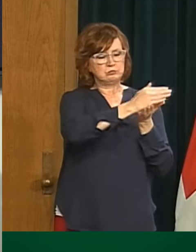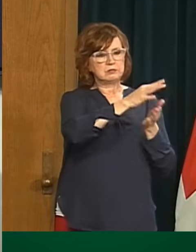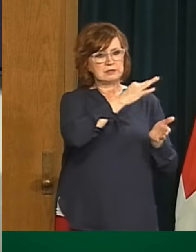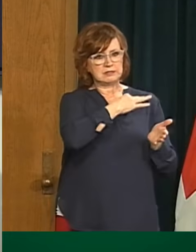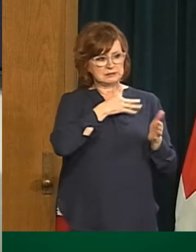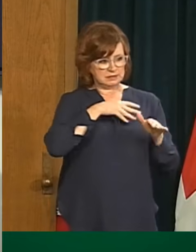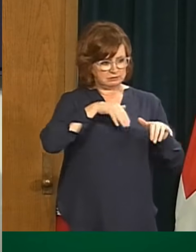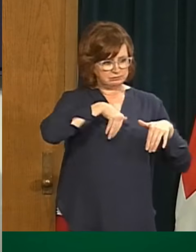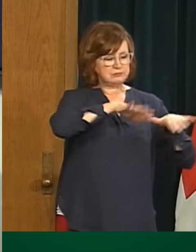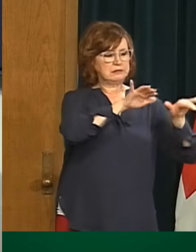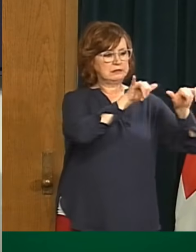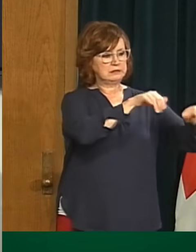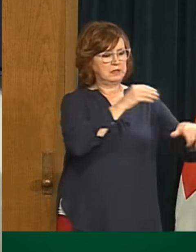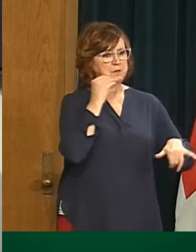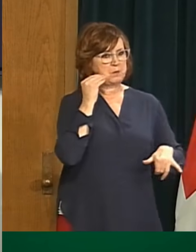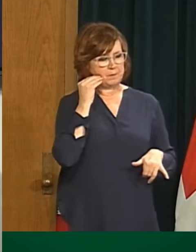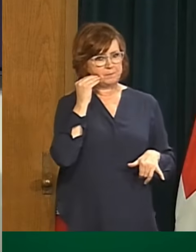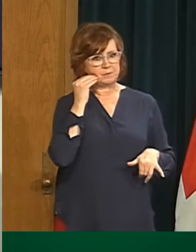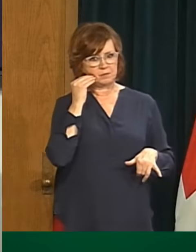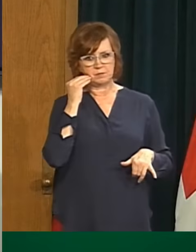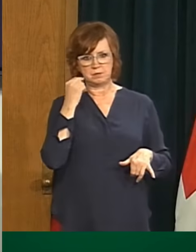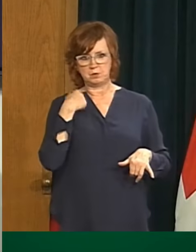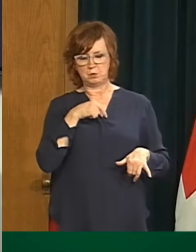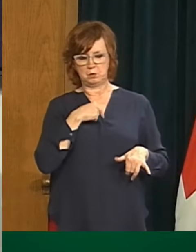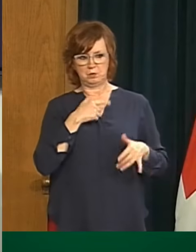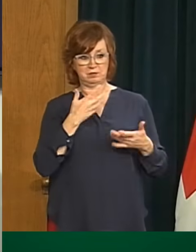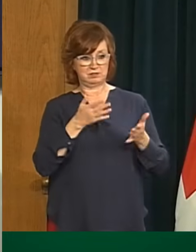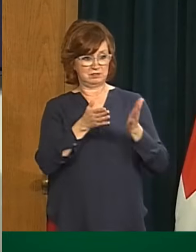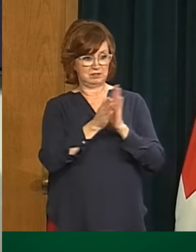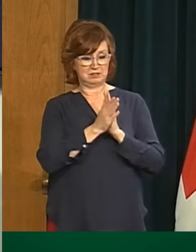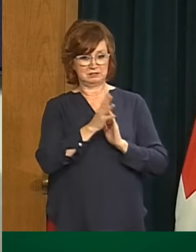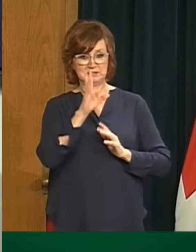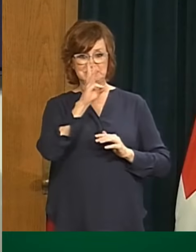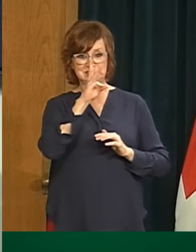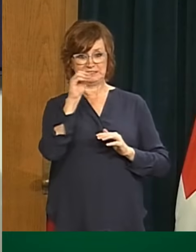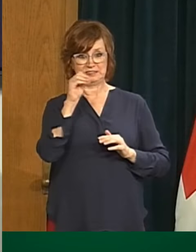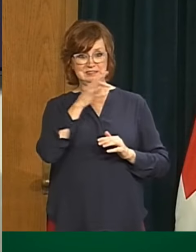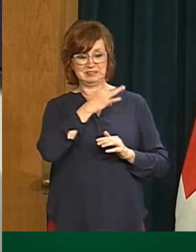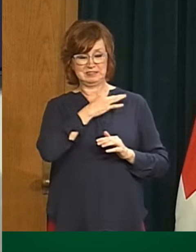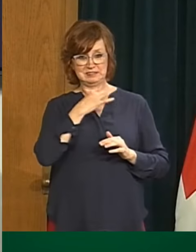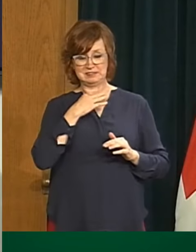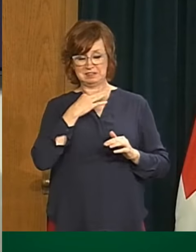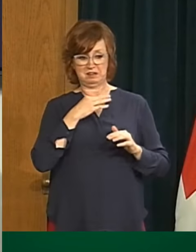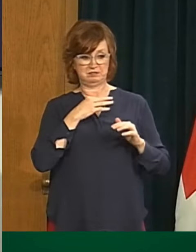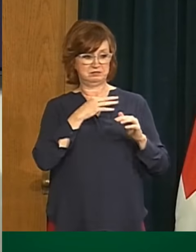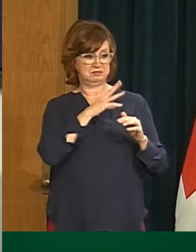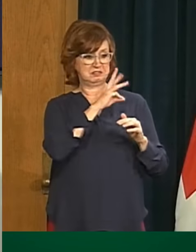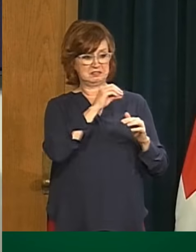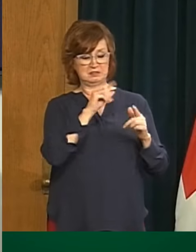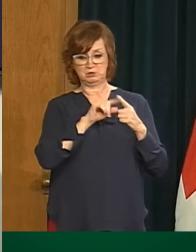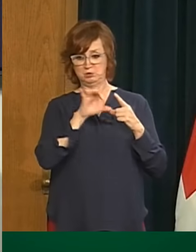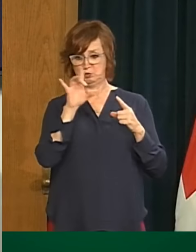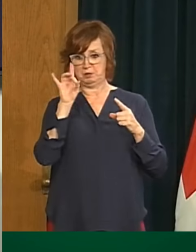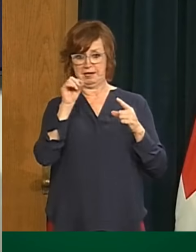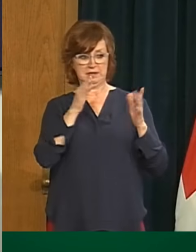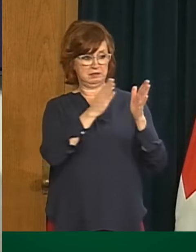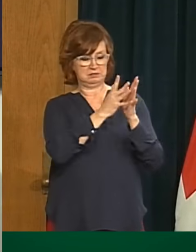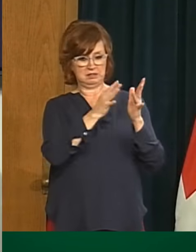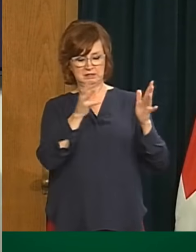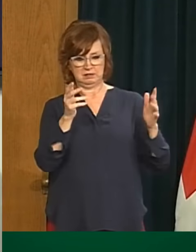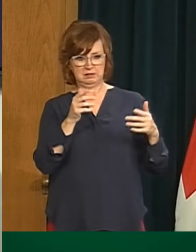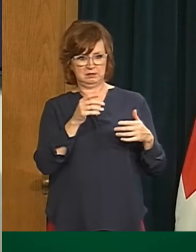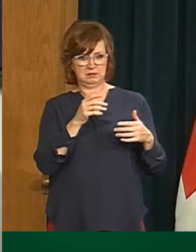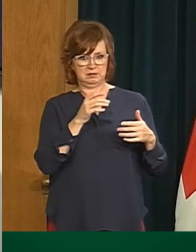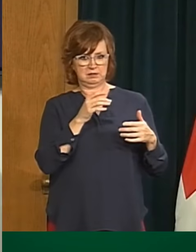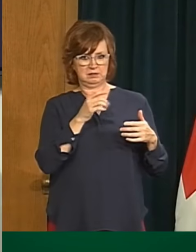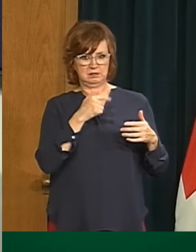60 to 80 staff have been asked to self-isolate at this time, through the process of investigation, it's highly likely that many of those will